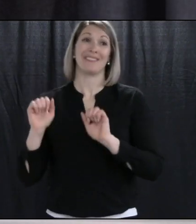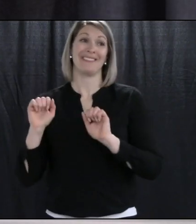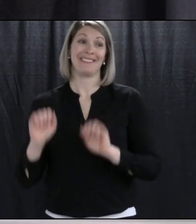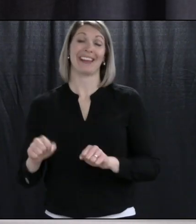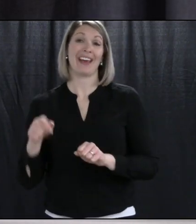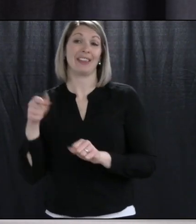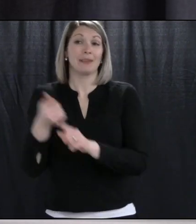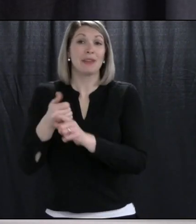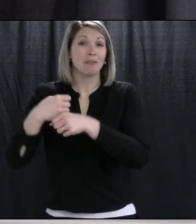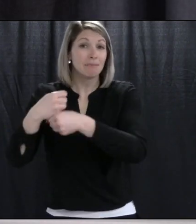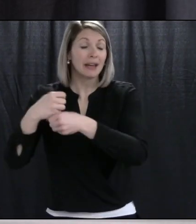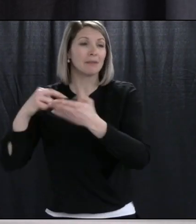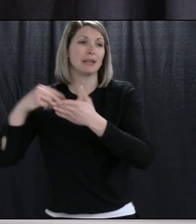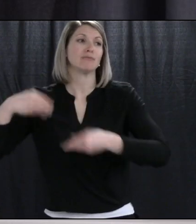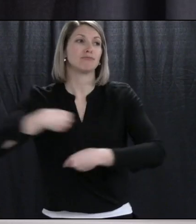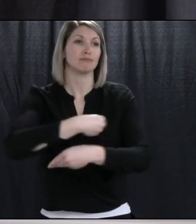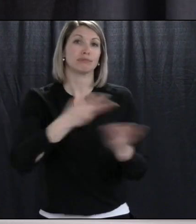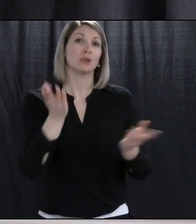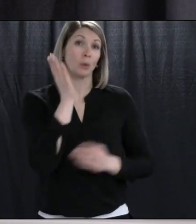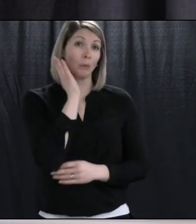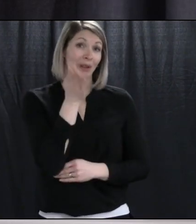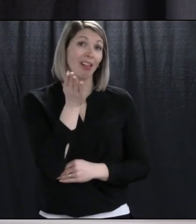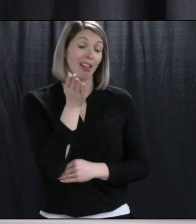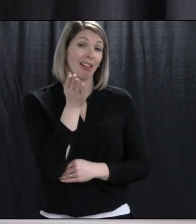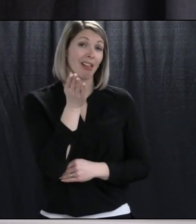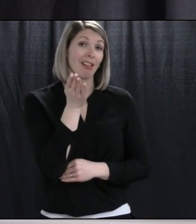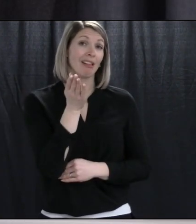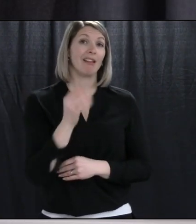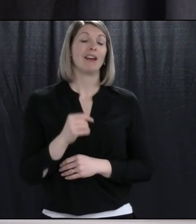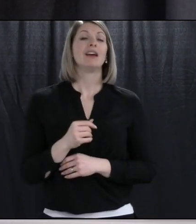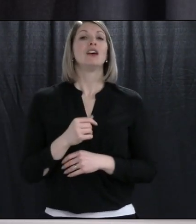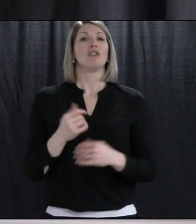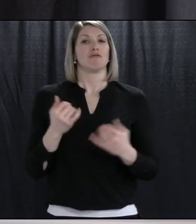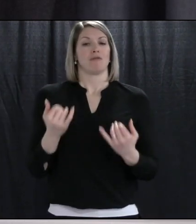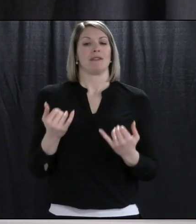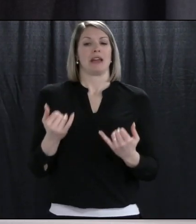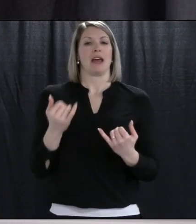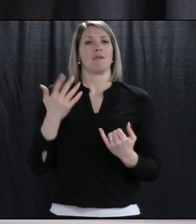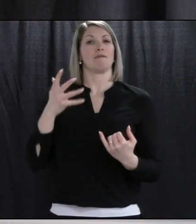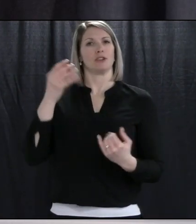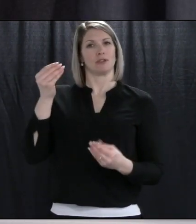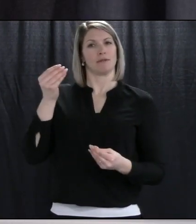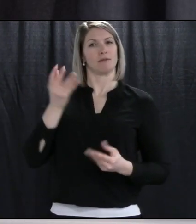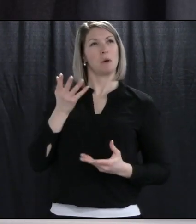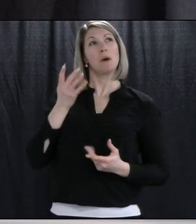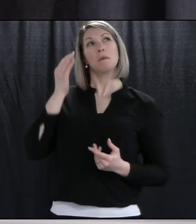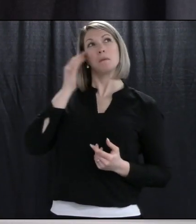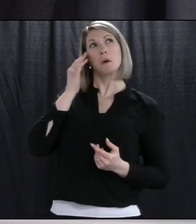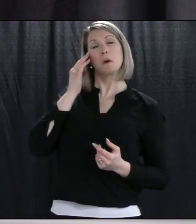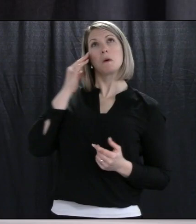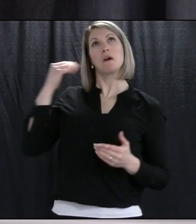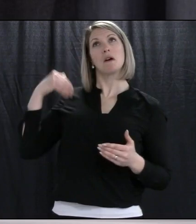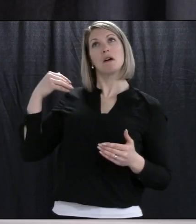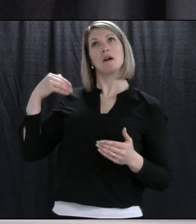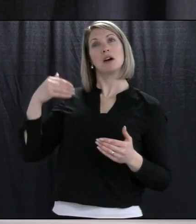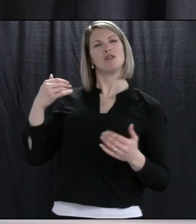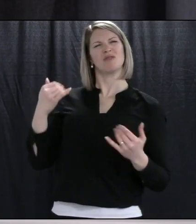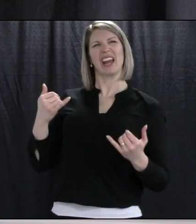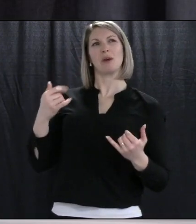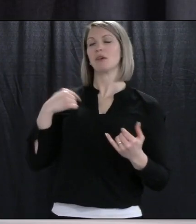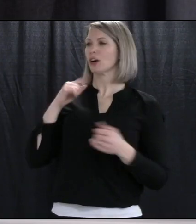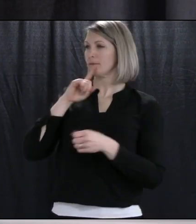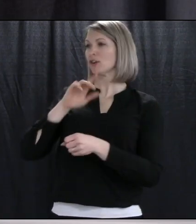to happen. And as far as I'm aware, as coming to this meeting, what obstacles exist are simply logistic now